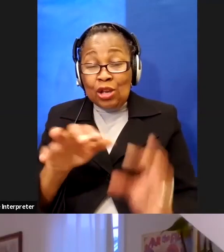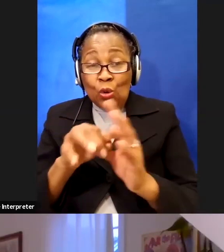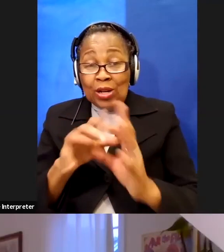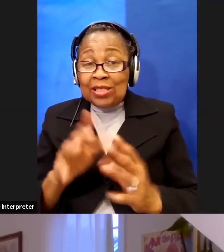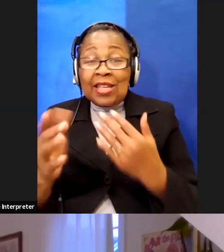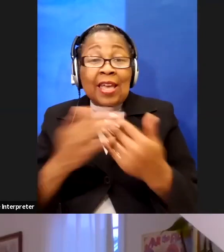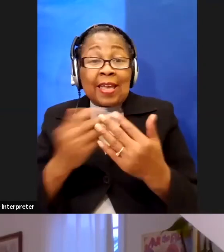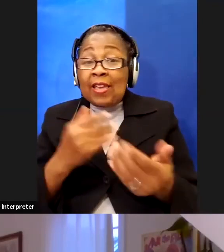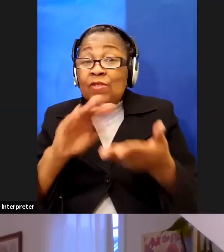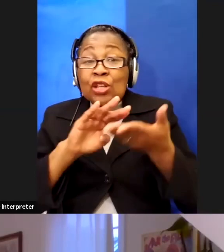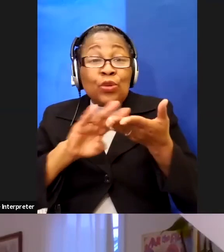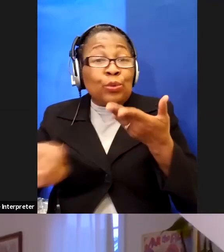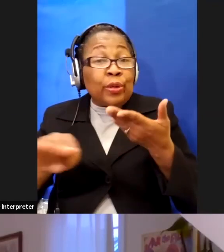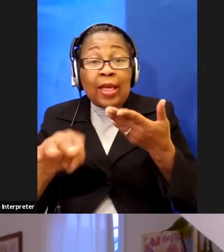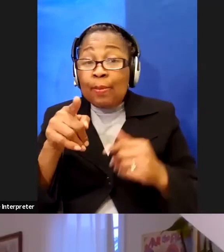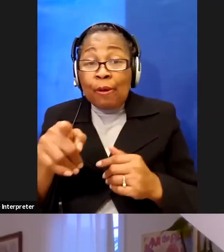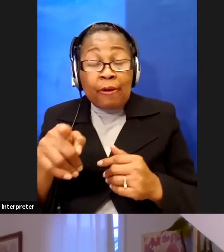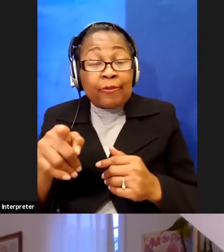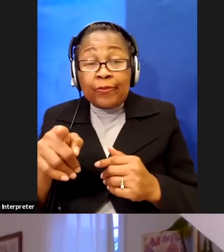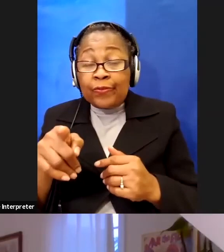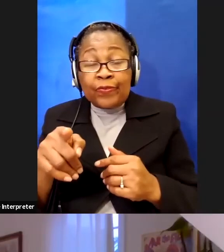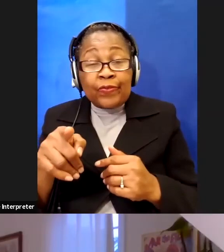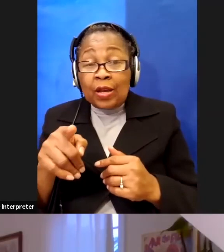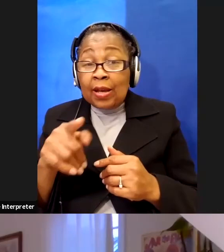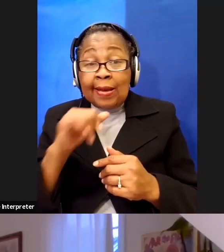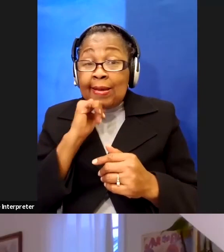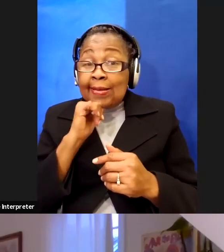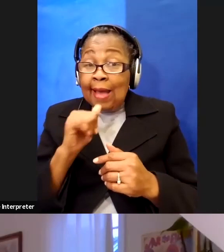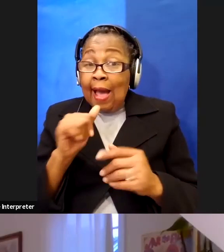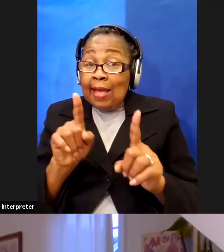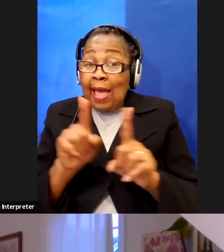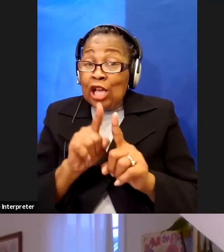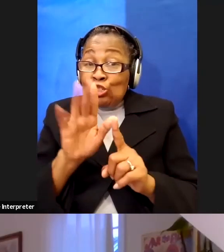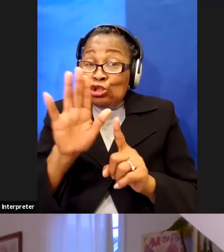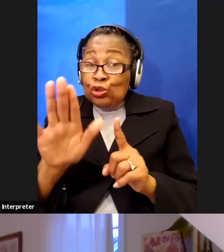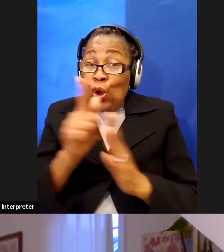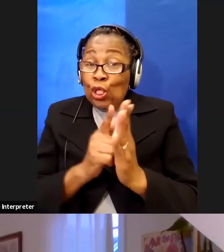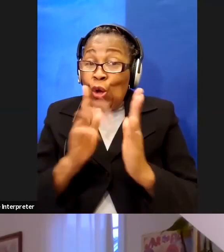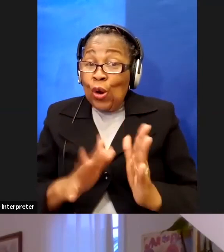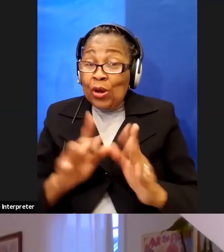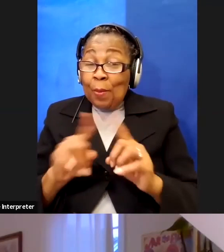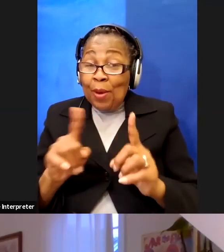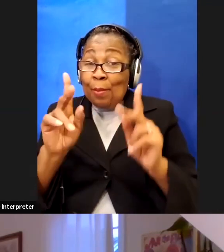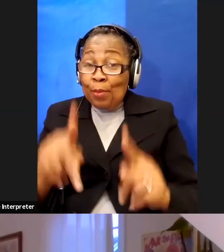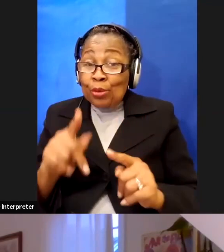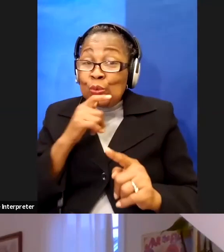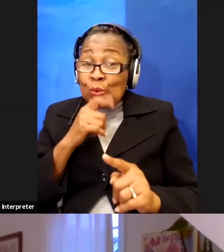your 504 ADA coordinator, not as your lawyer, but as someone who knows a lot about the law, I strongly recommend that A, you don't